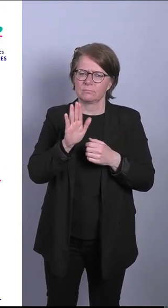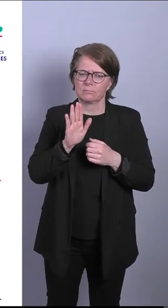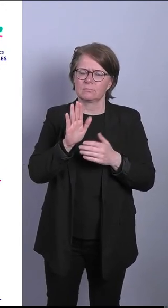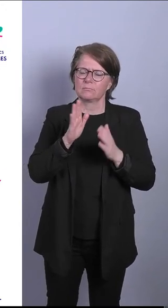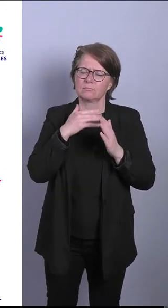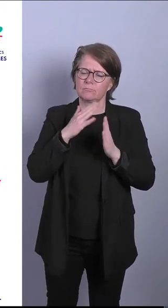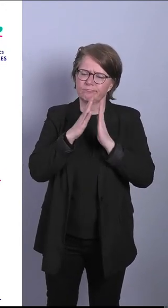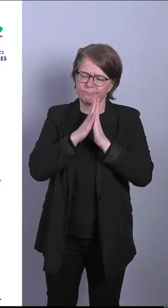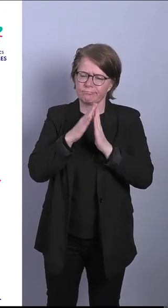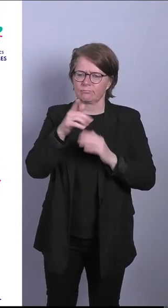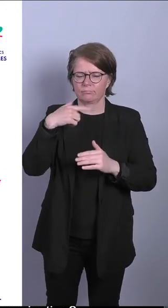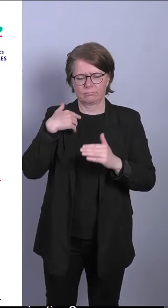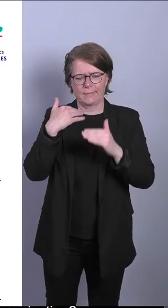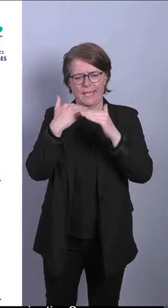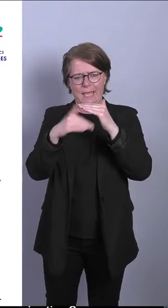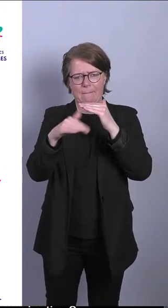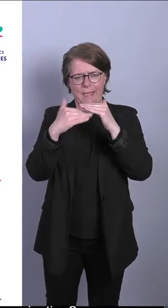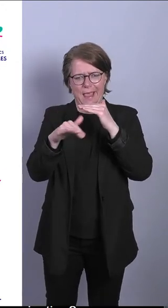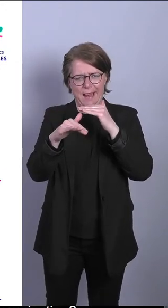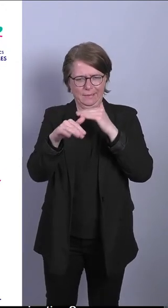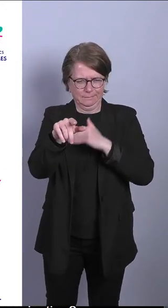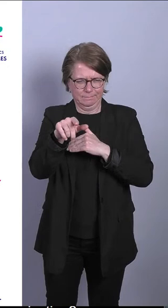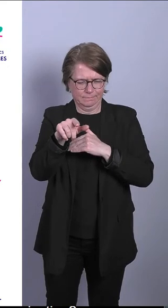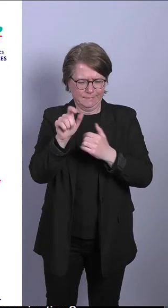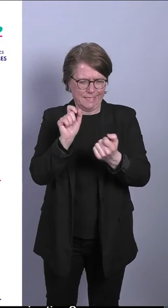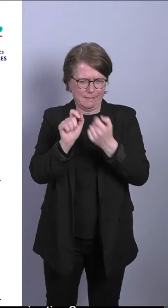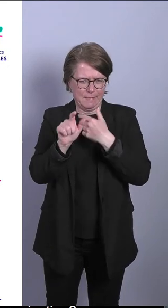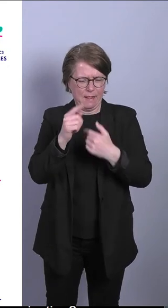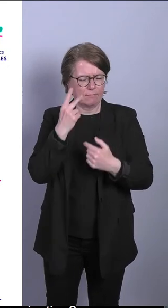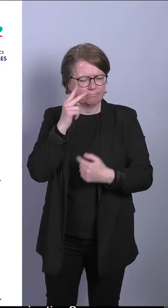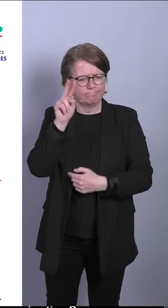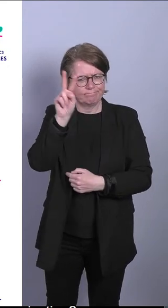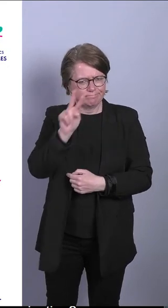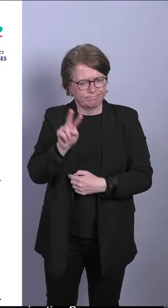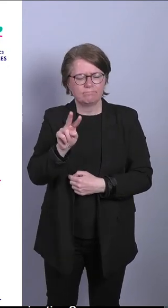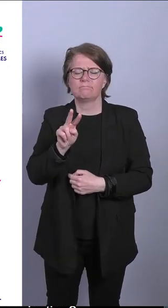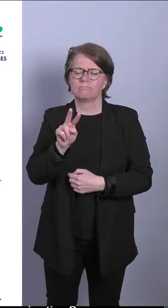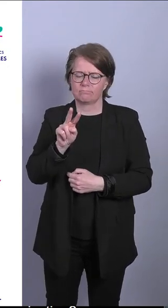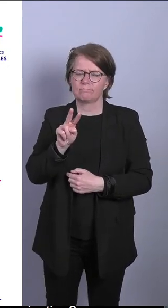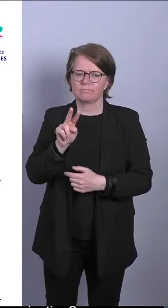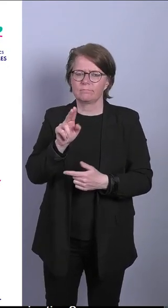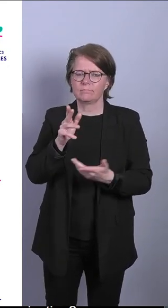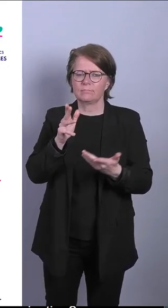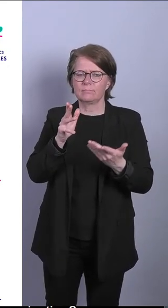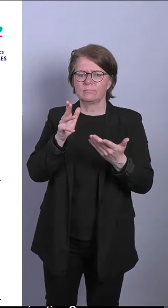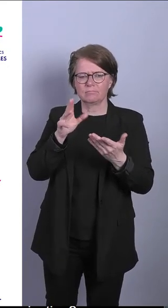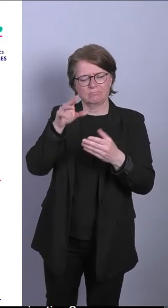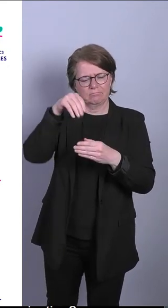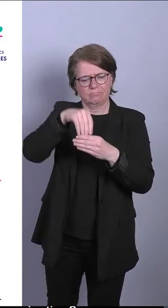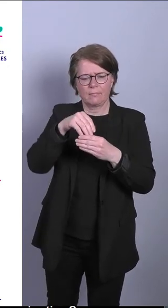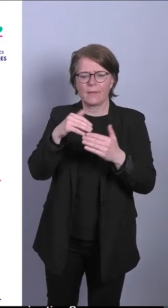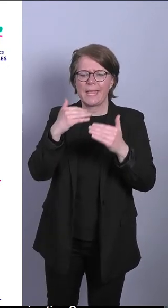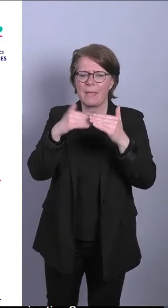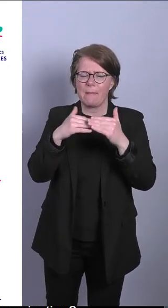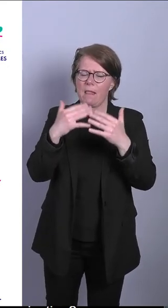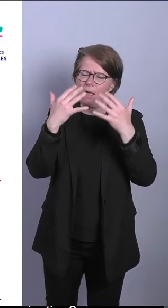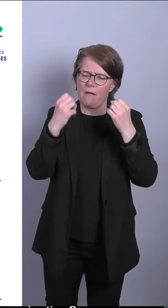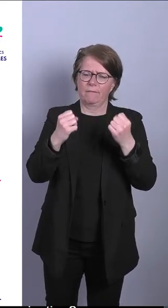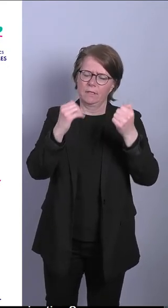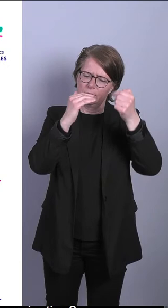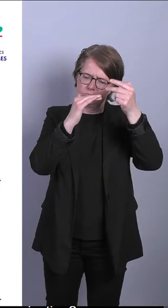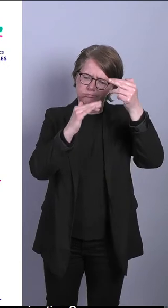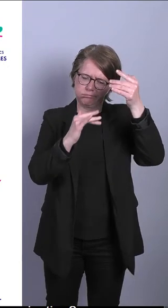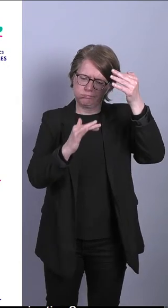will automatically answer a lot of questions. But even if there are some more questions, please feel free to write to us. That's the most important part right